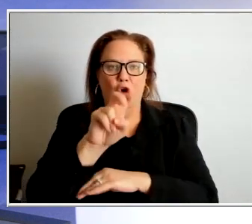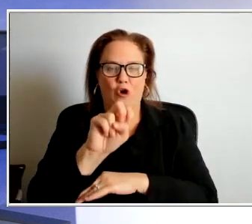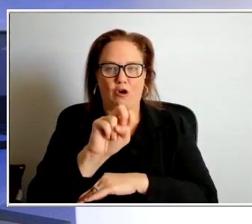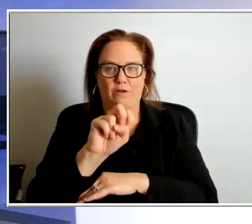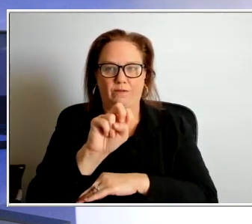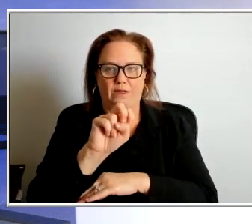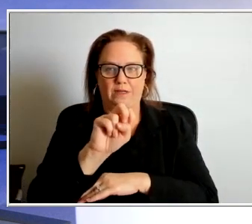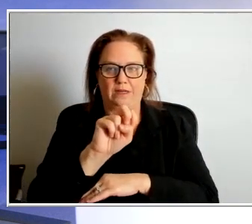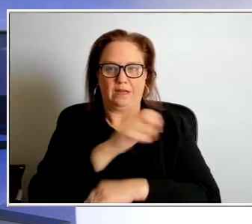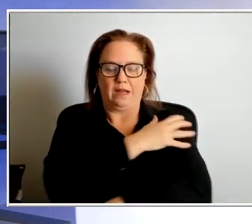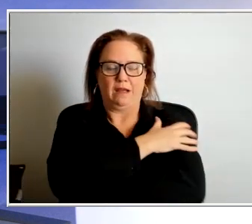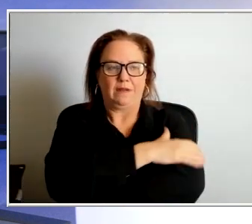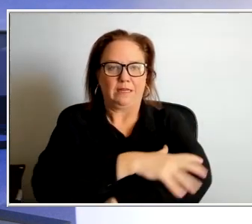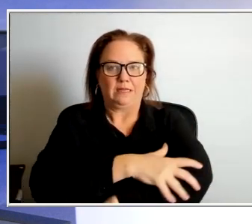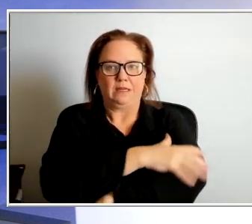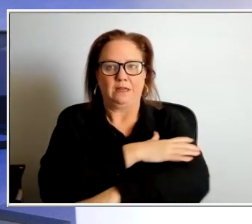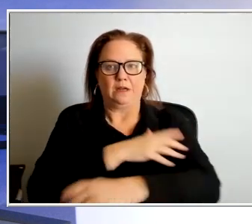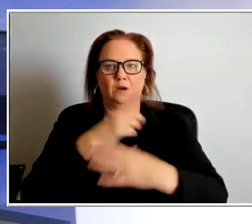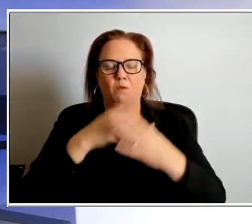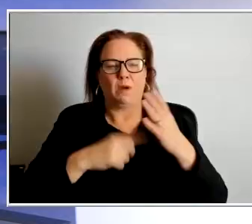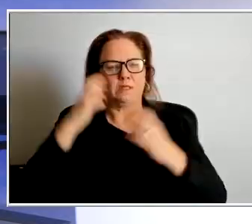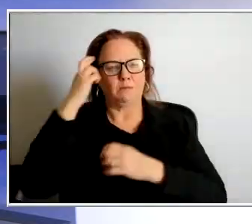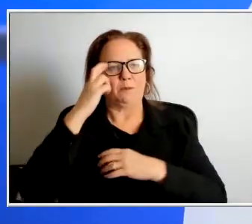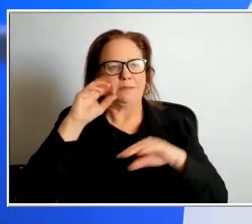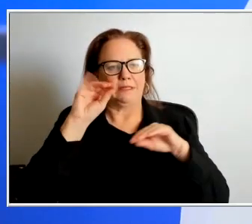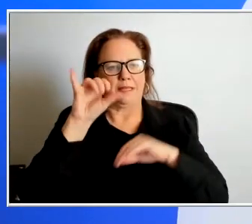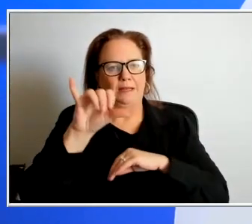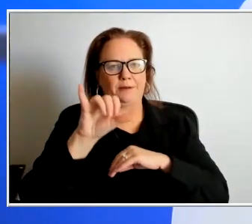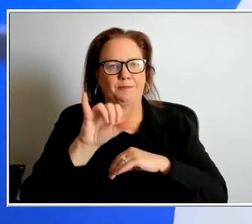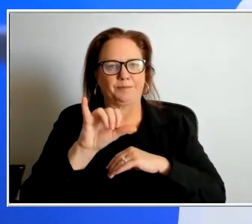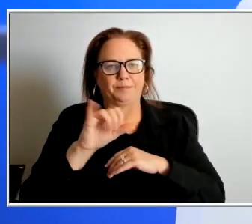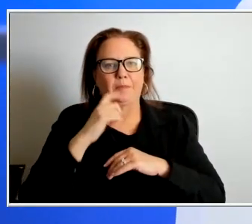remaining limb. What was the purpose of that? Yeah,